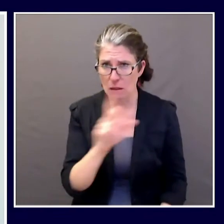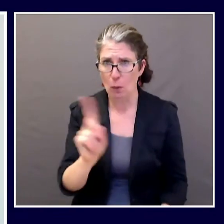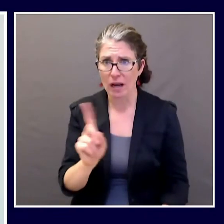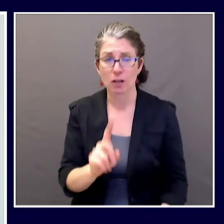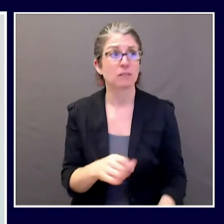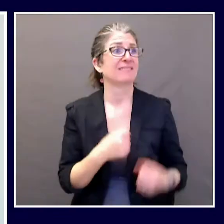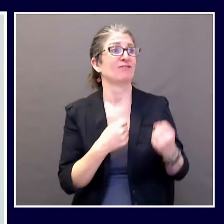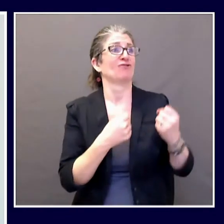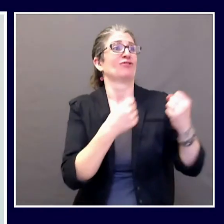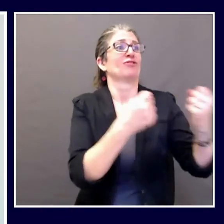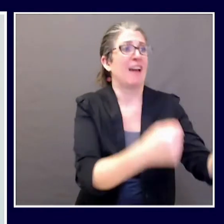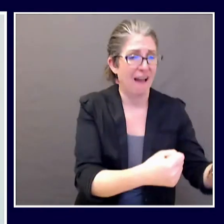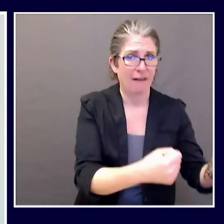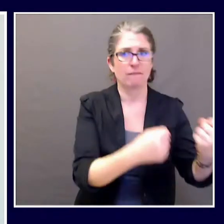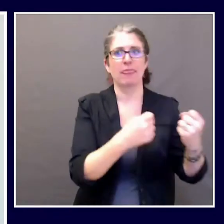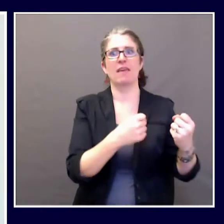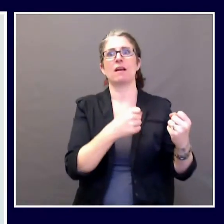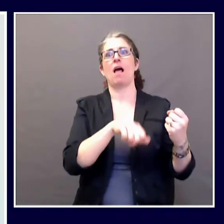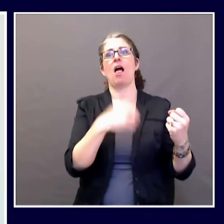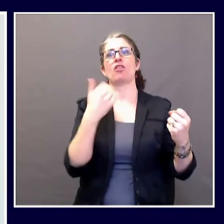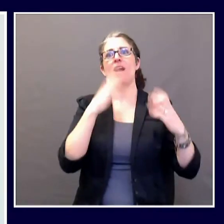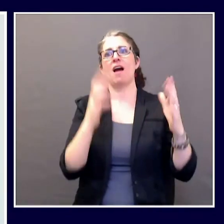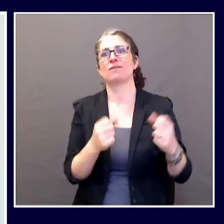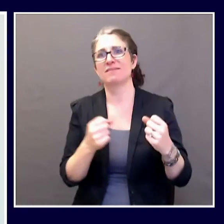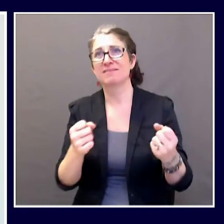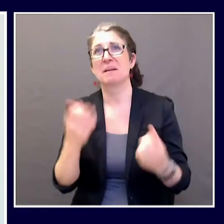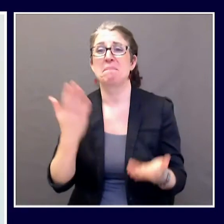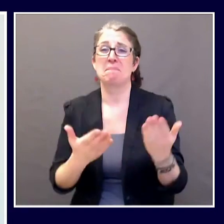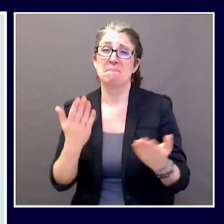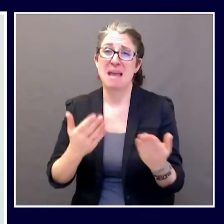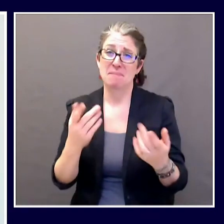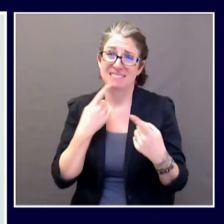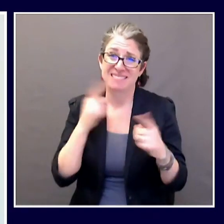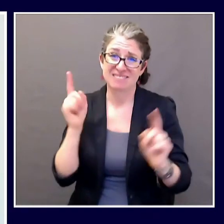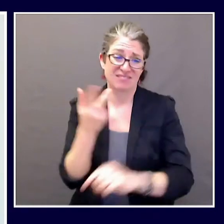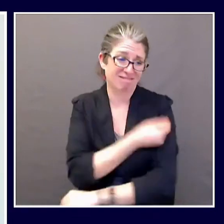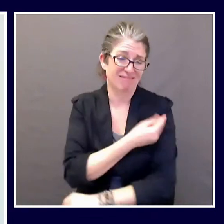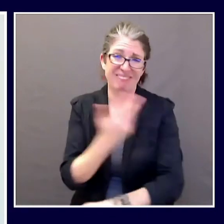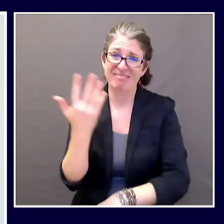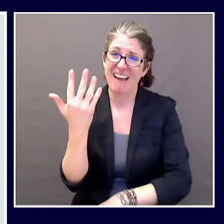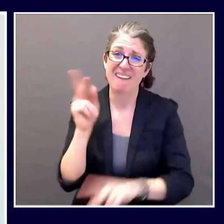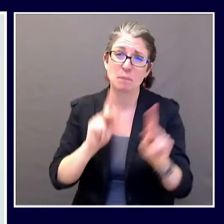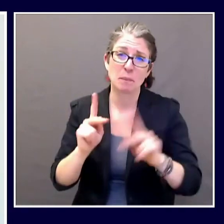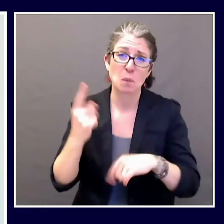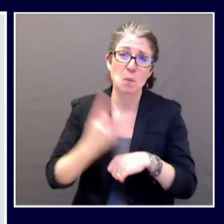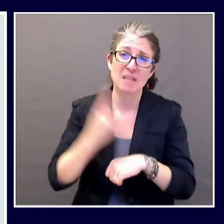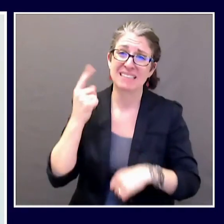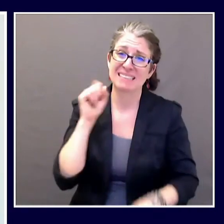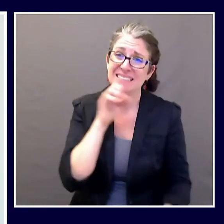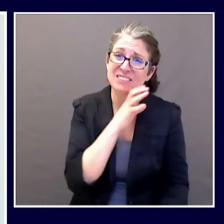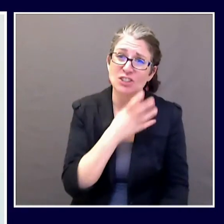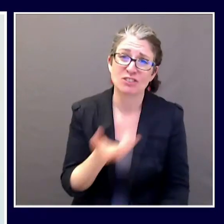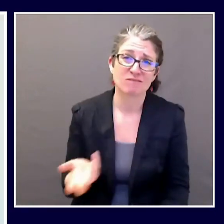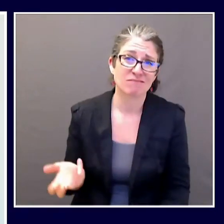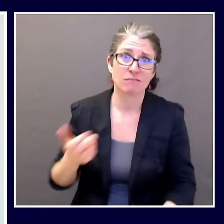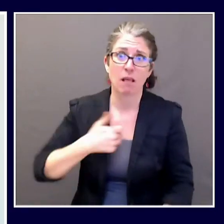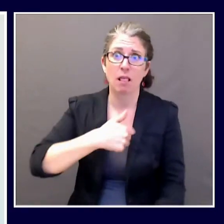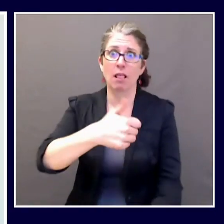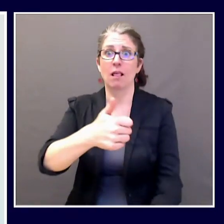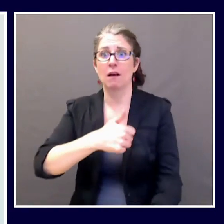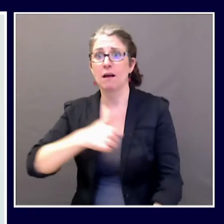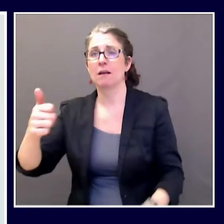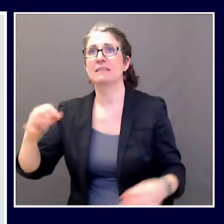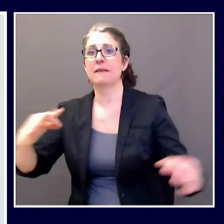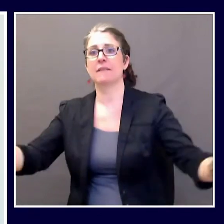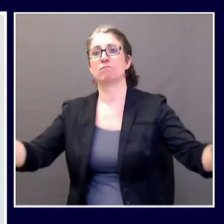progress. Is that something that perhaps funding could be used for, instead of just these agencies going it alone, any COVID funding to